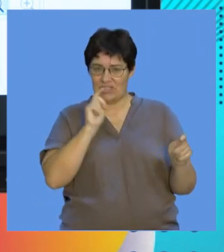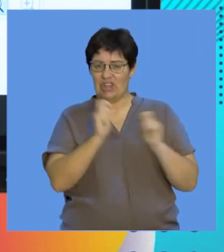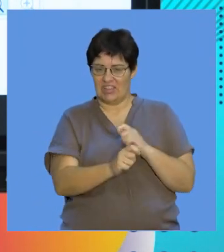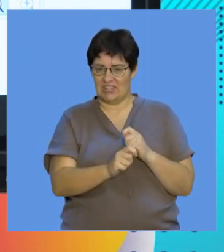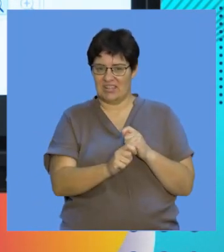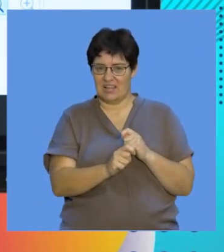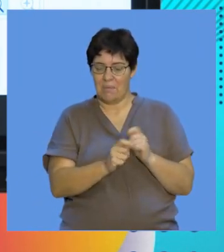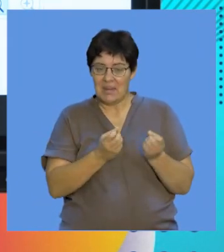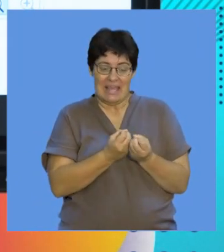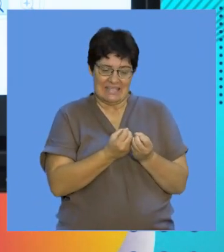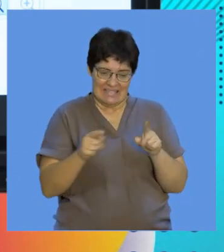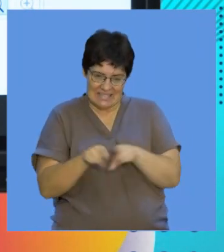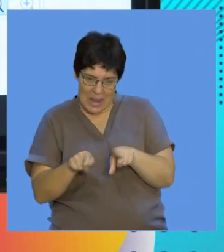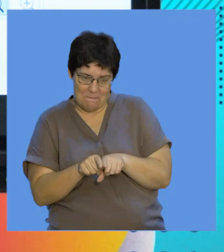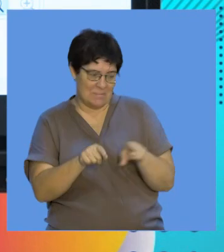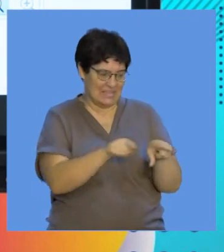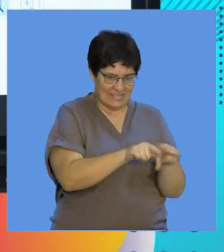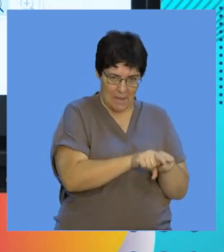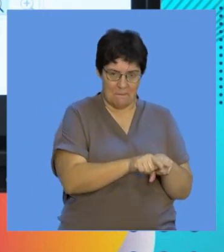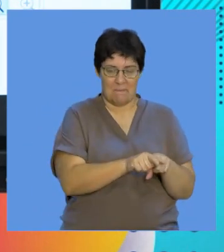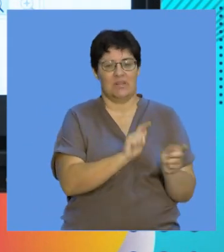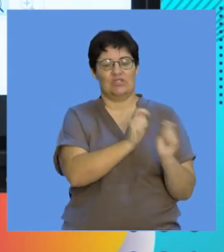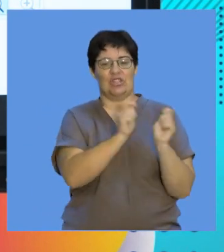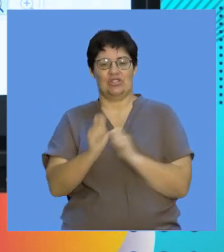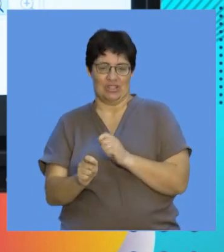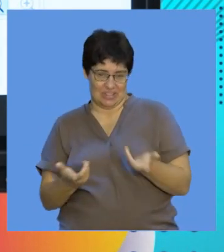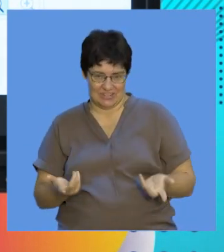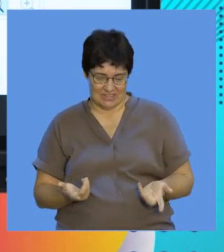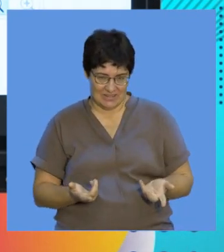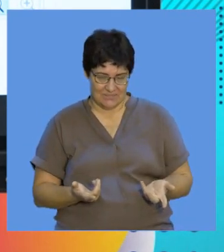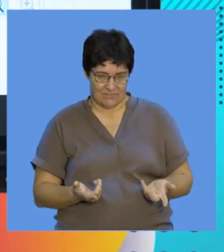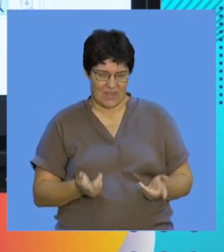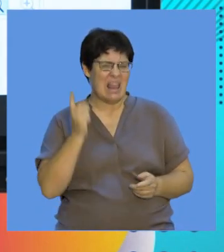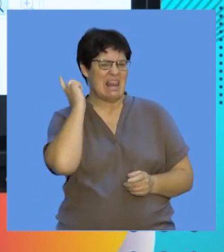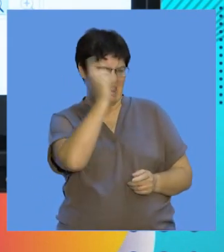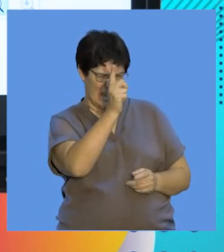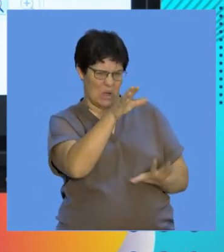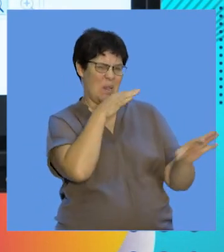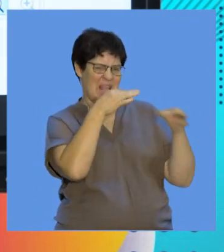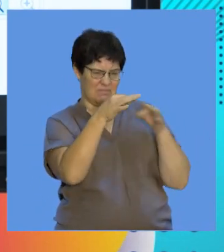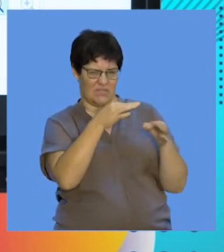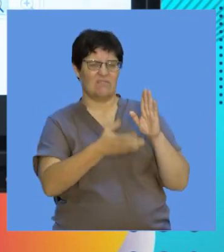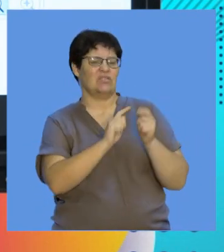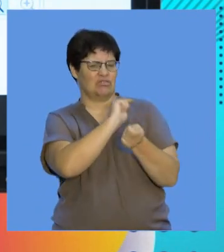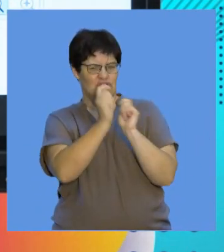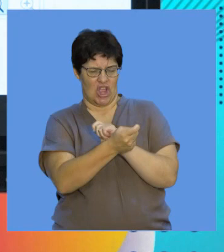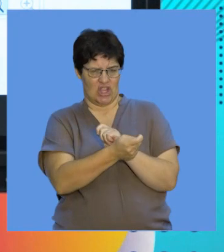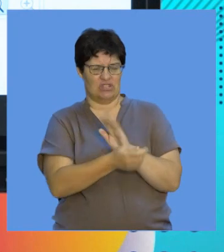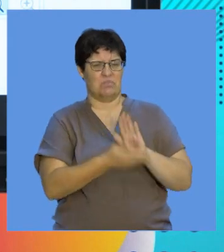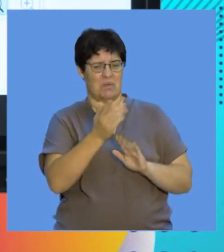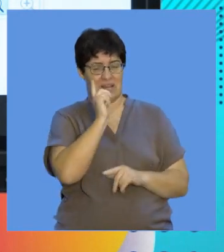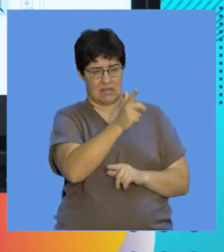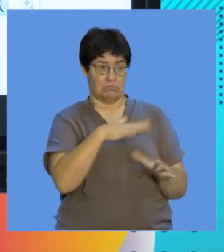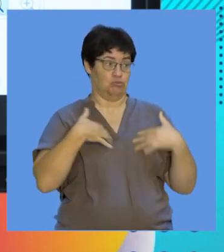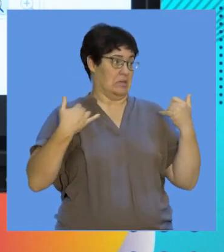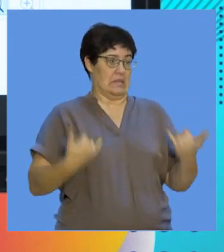same amount, basically, but we'll talk about those later. Okay? We will definitely deal with the change in momentum with each one later, so don't